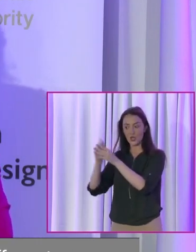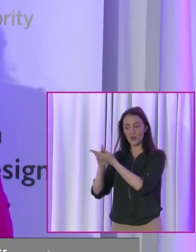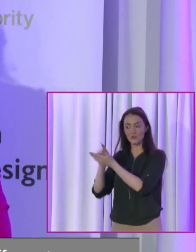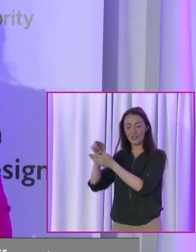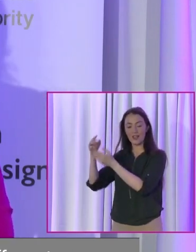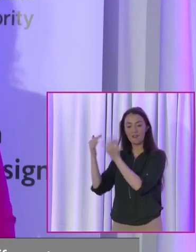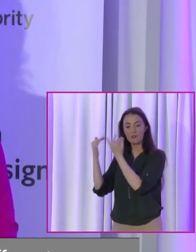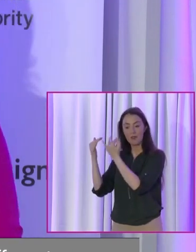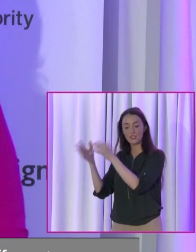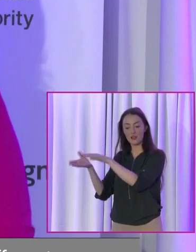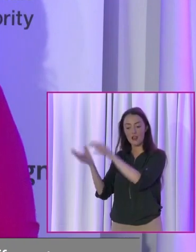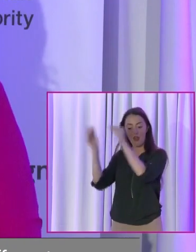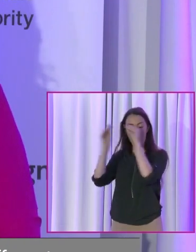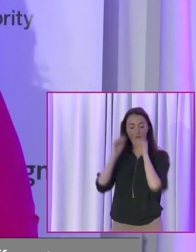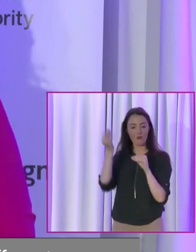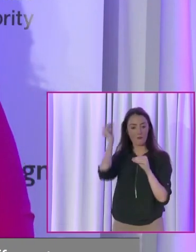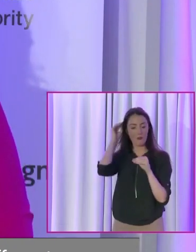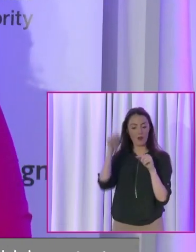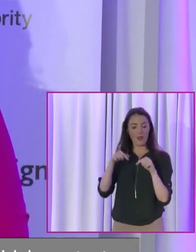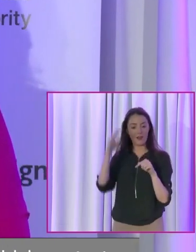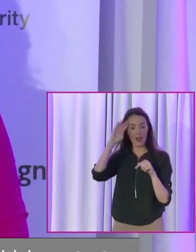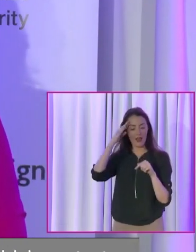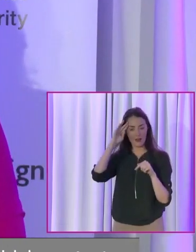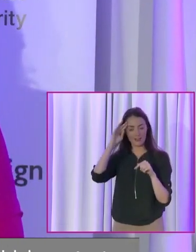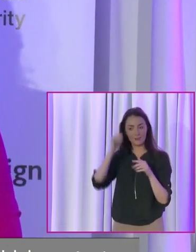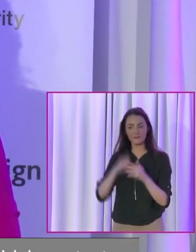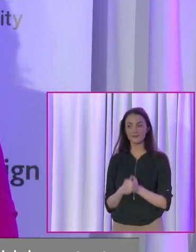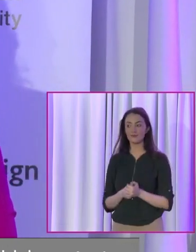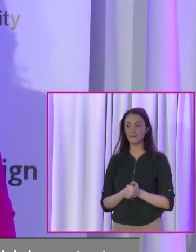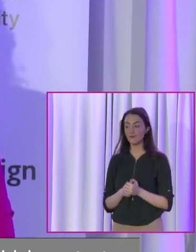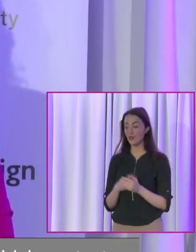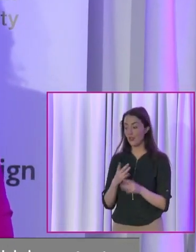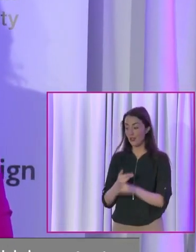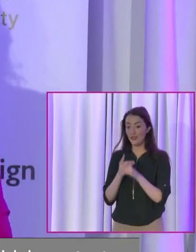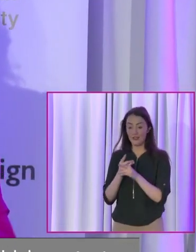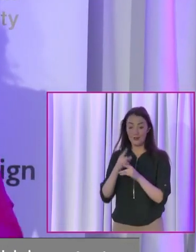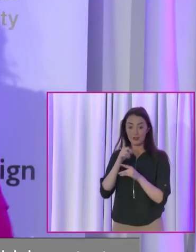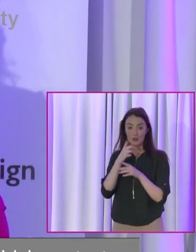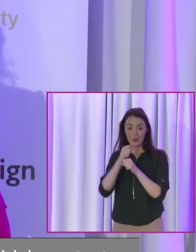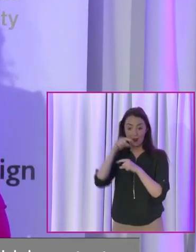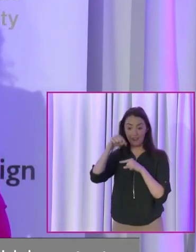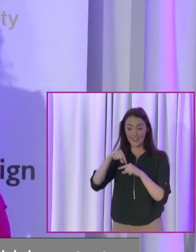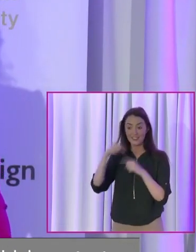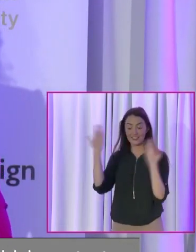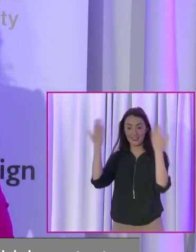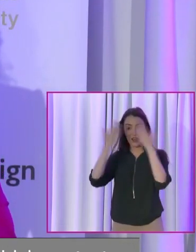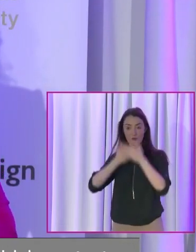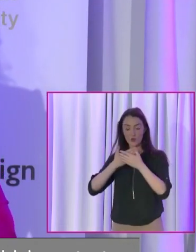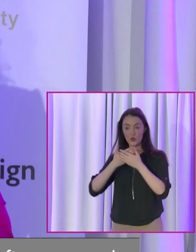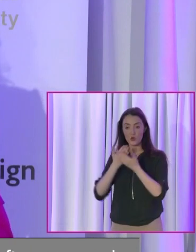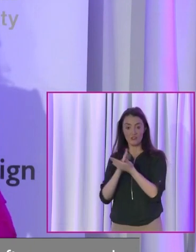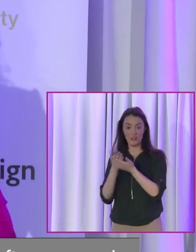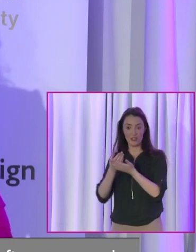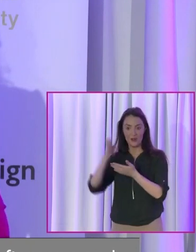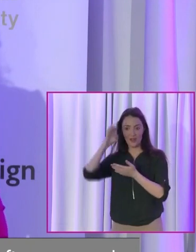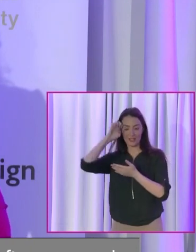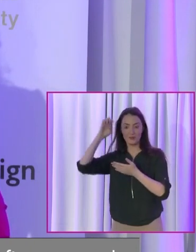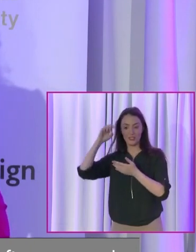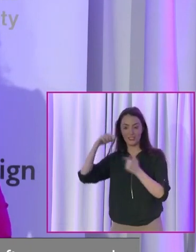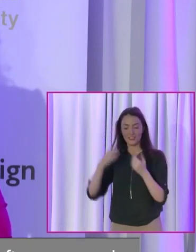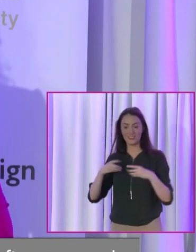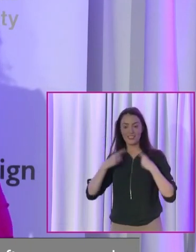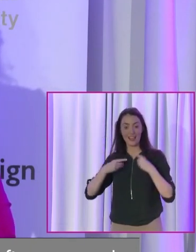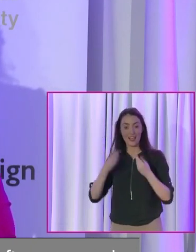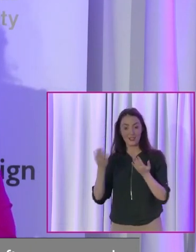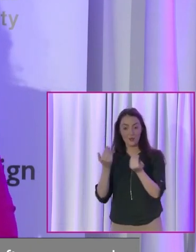context. So to help us examine this important topic this afternoon and to share their expertise, I'm delighted to welcome